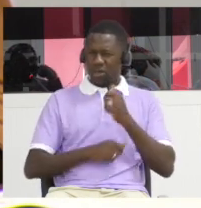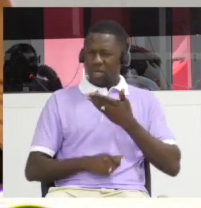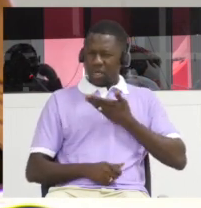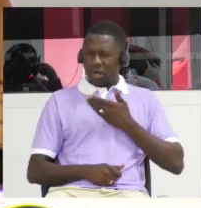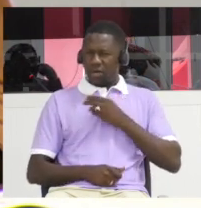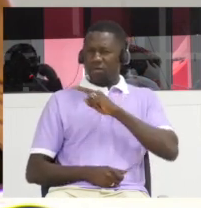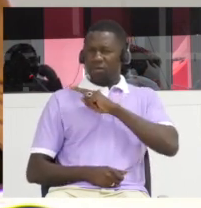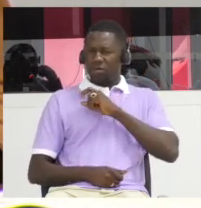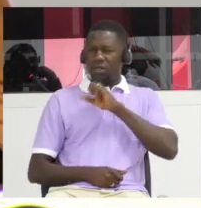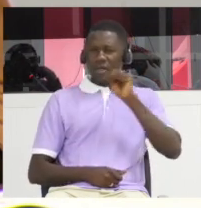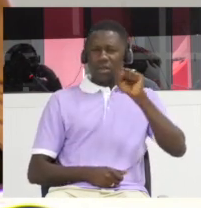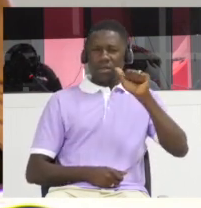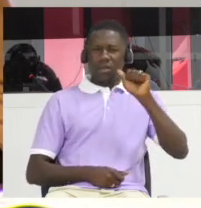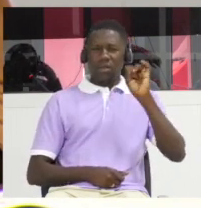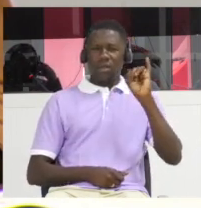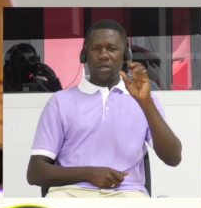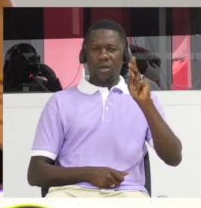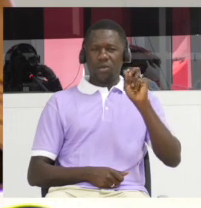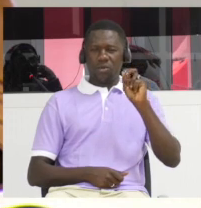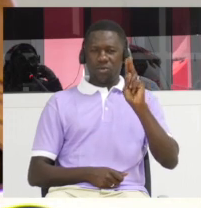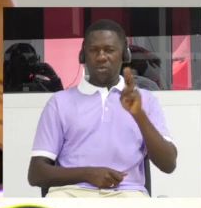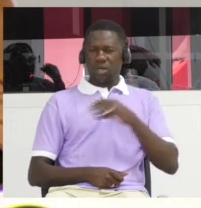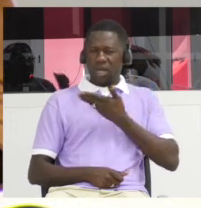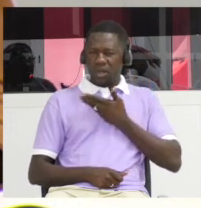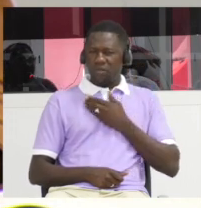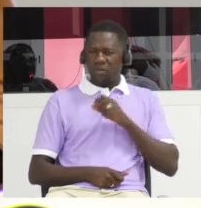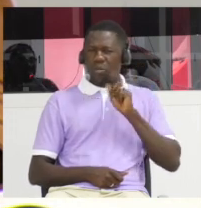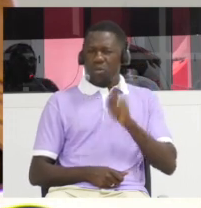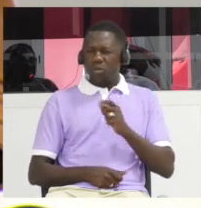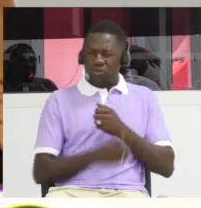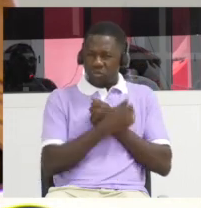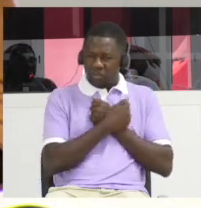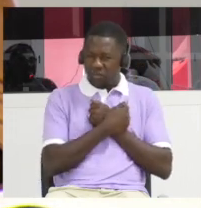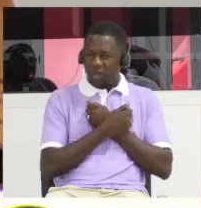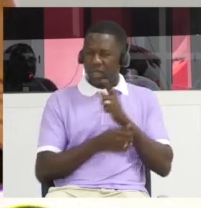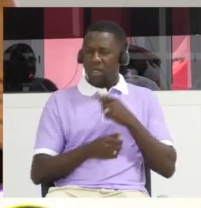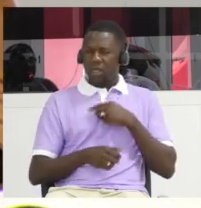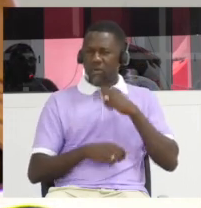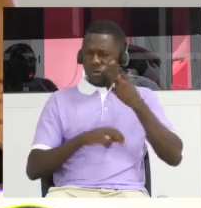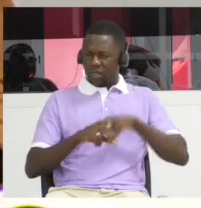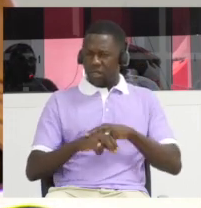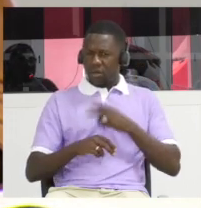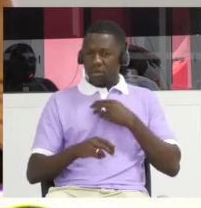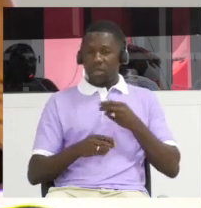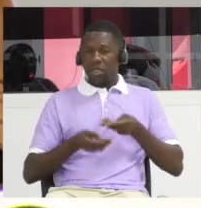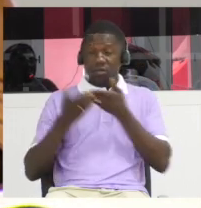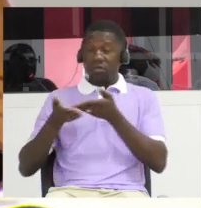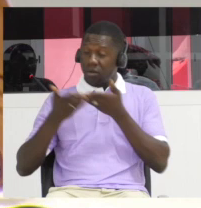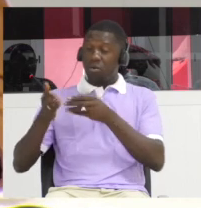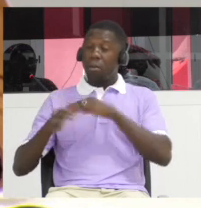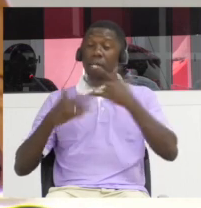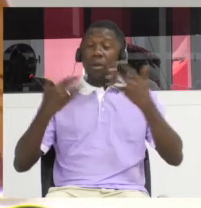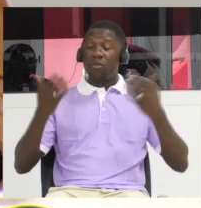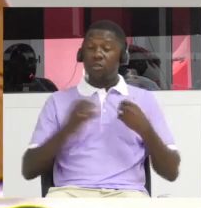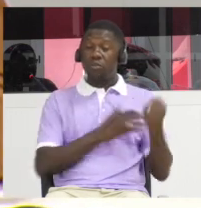his most favorite? And not only that, trying to relinquish most of his powers to him,